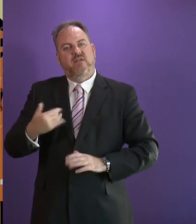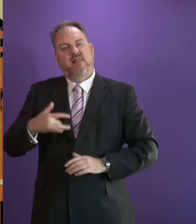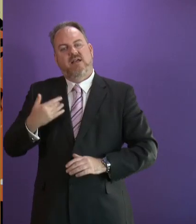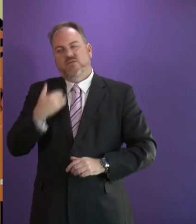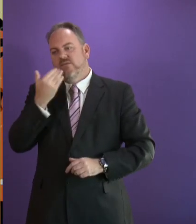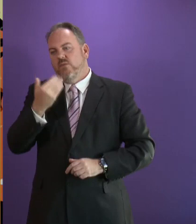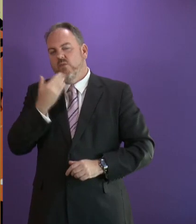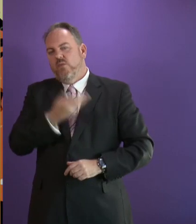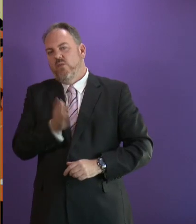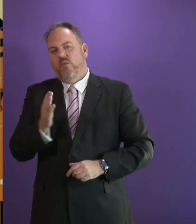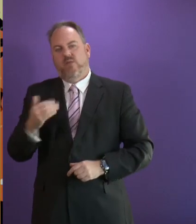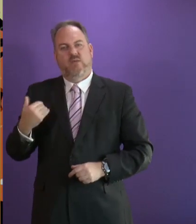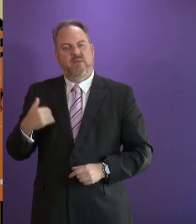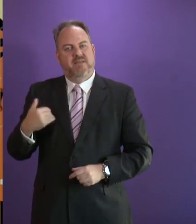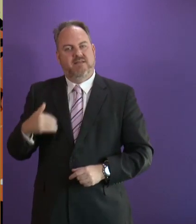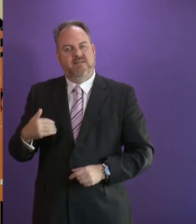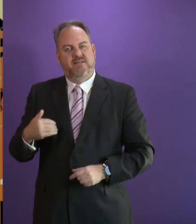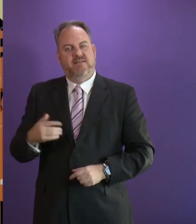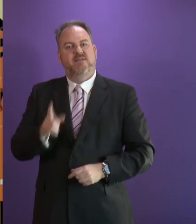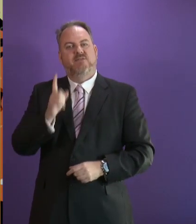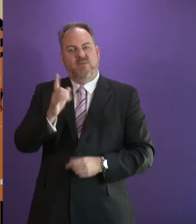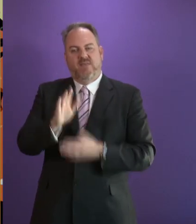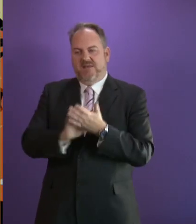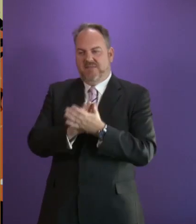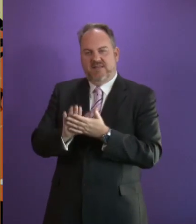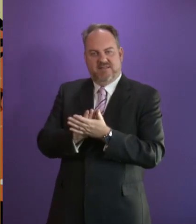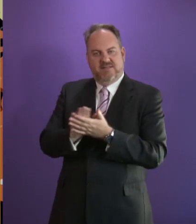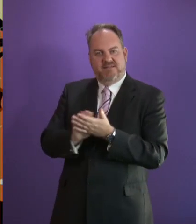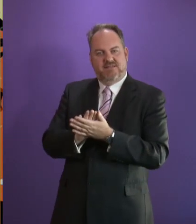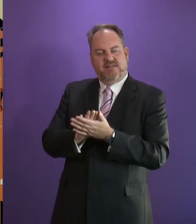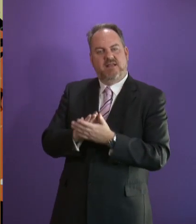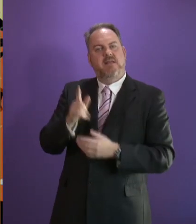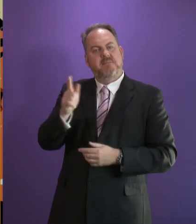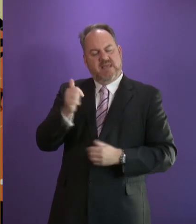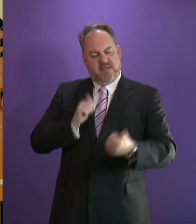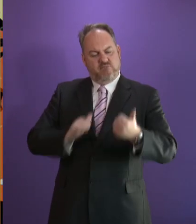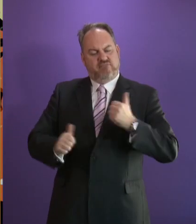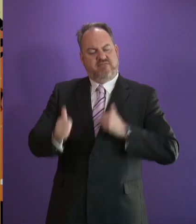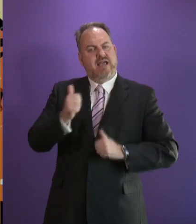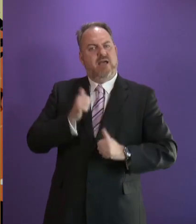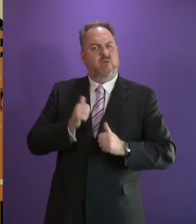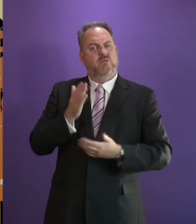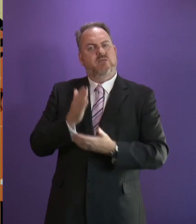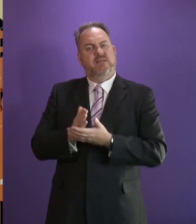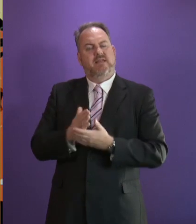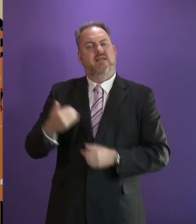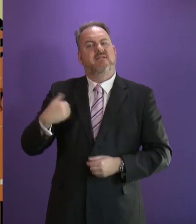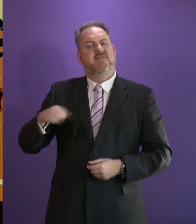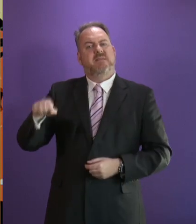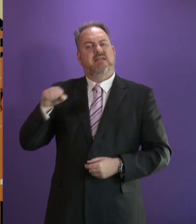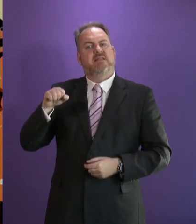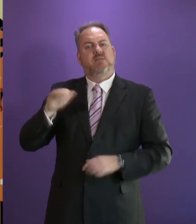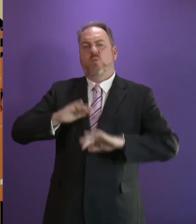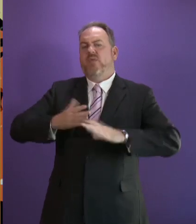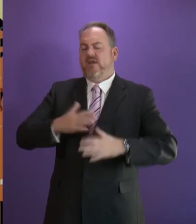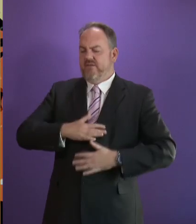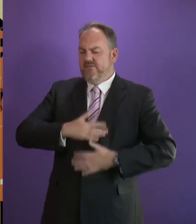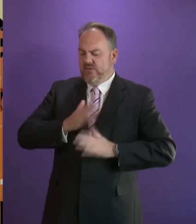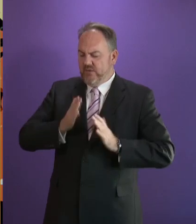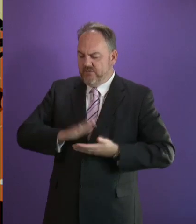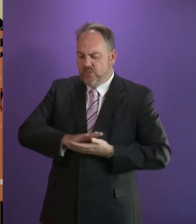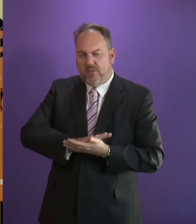So get through the door and then wear your feminist badge with pride, I guess, is what I'm saying, unapologetically. I